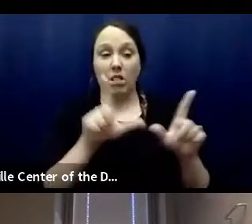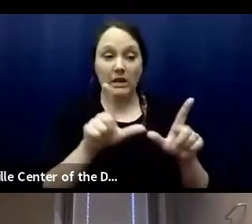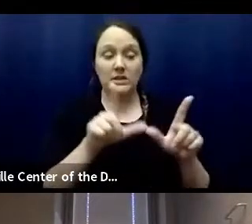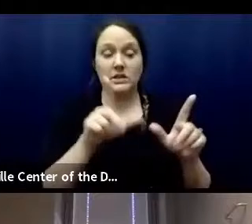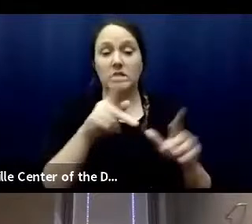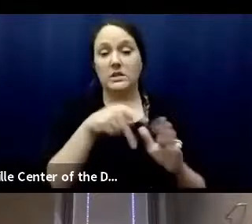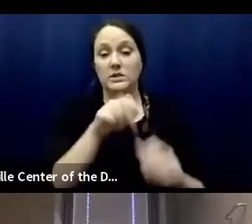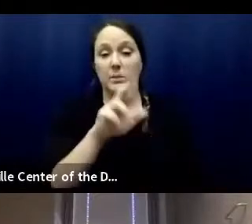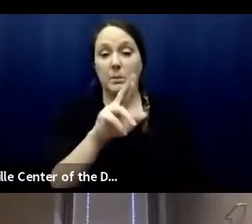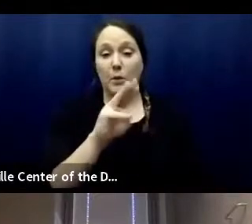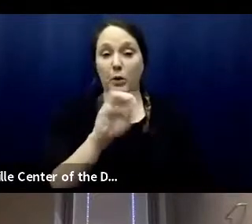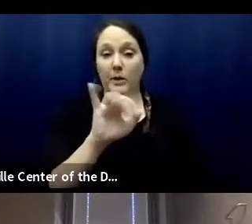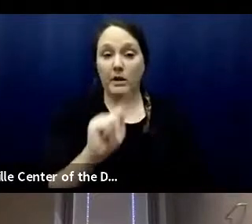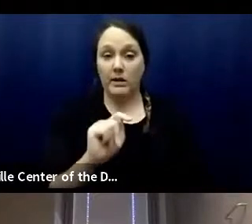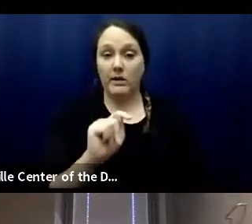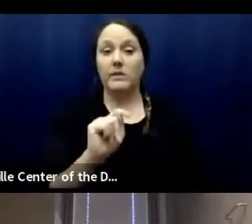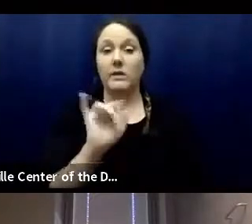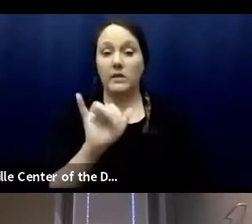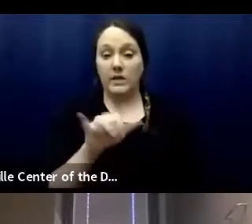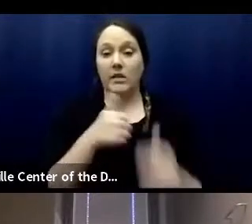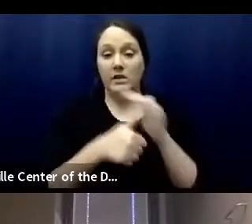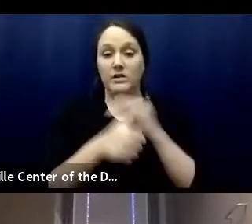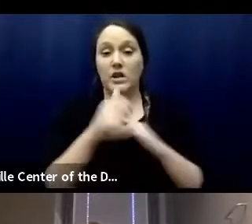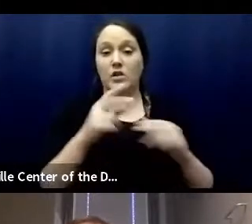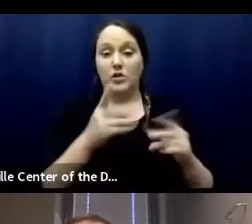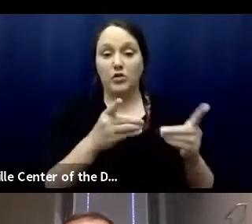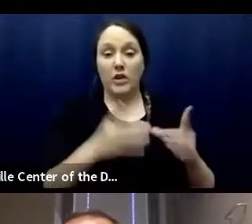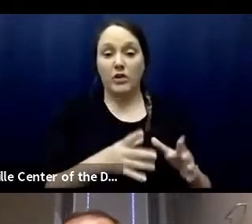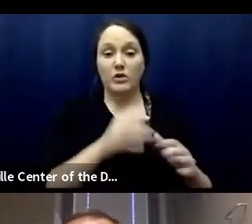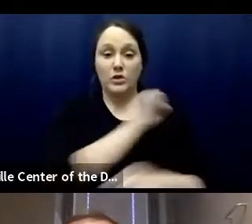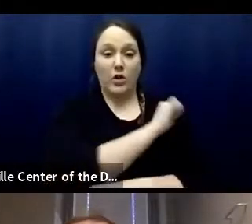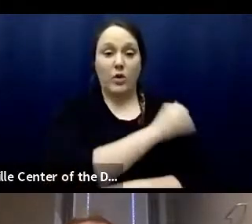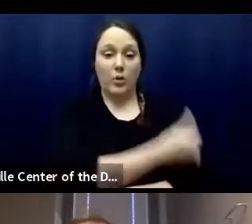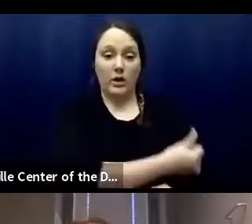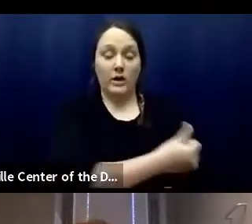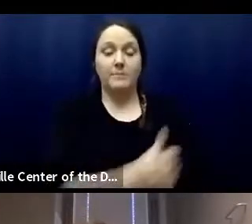would be within the director's authority.